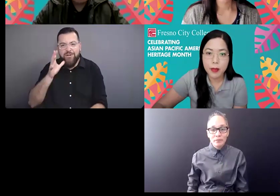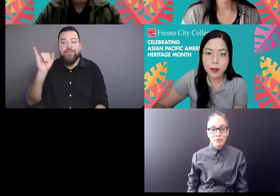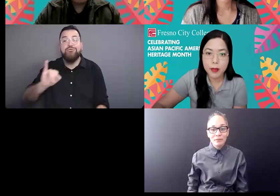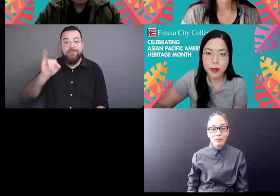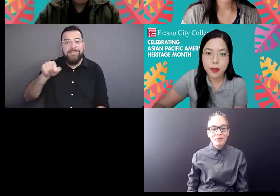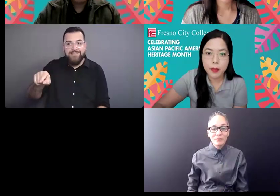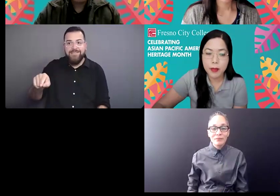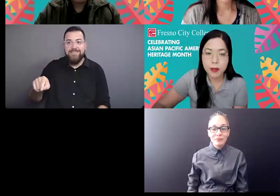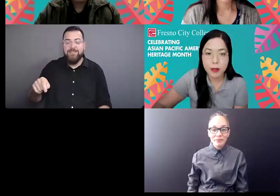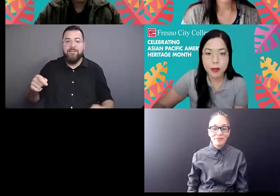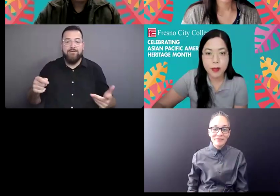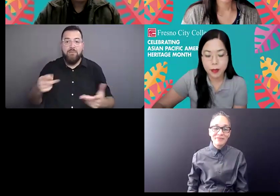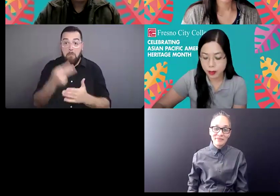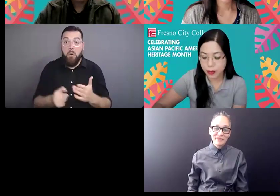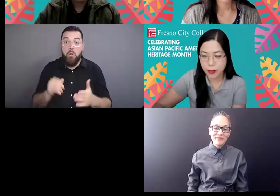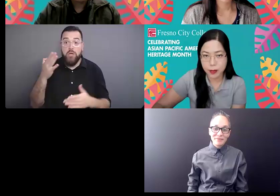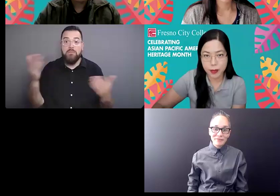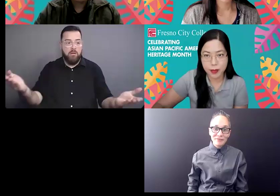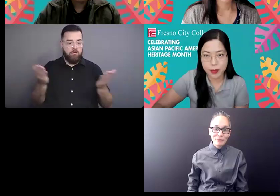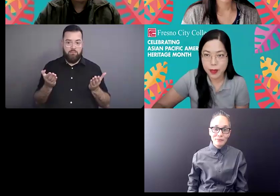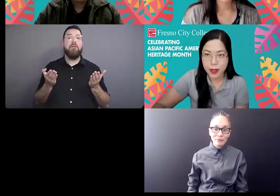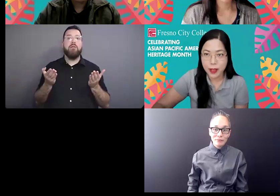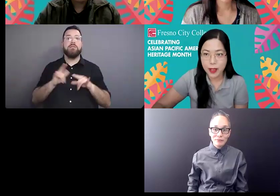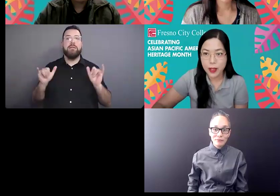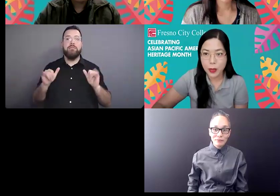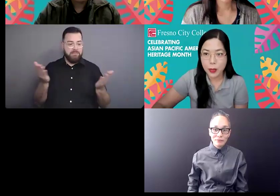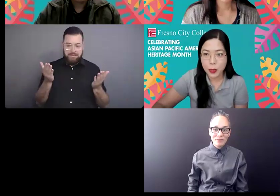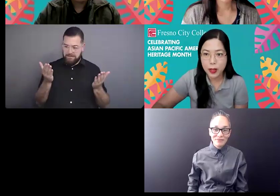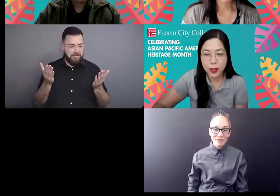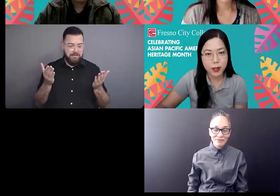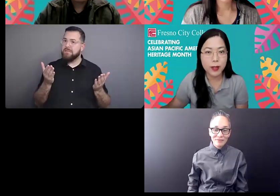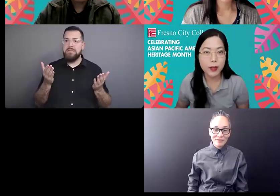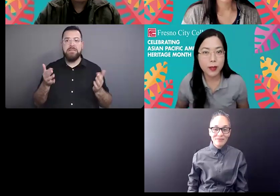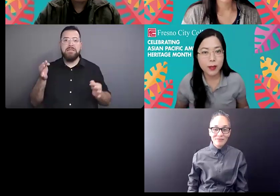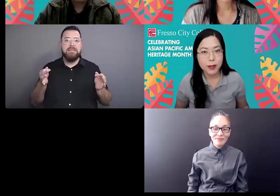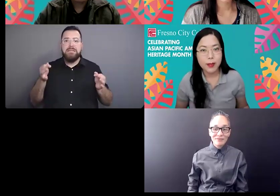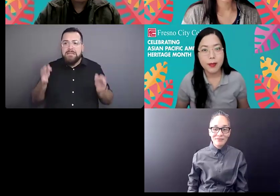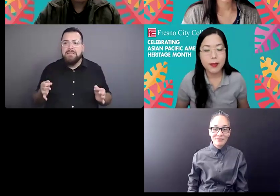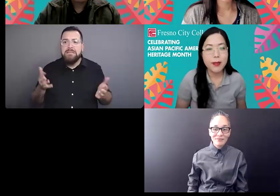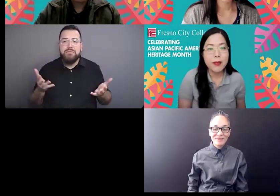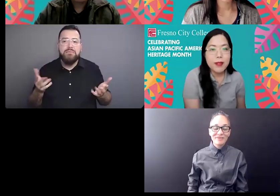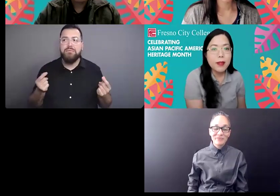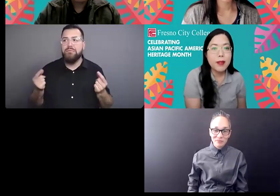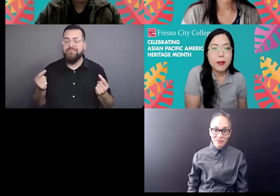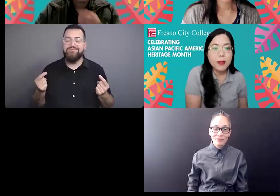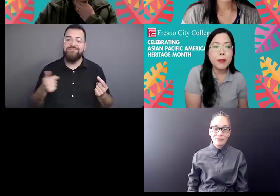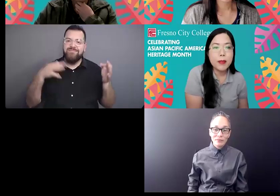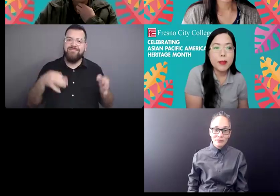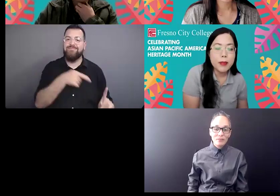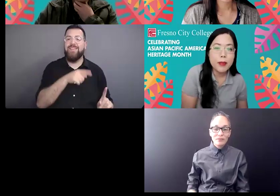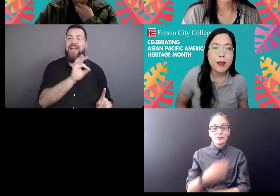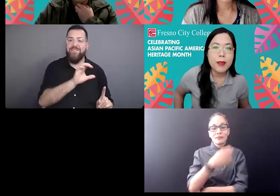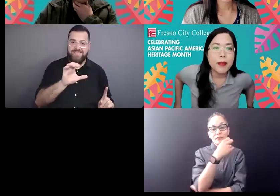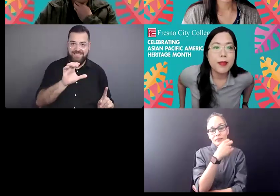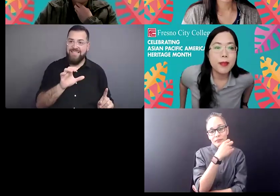was offered both jobs at the same time. And made a decision, chose Fresno City College, and